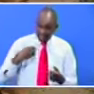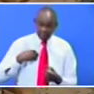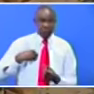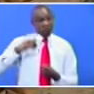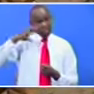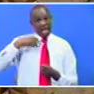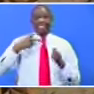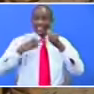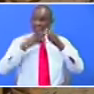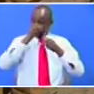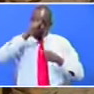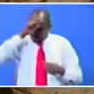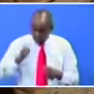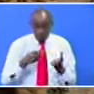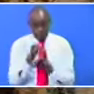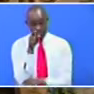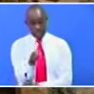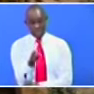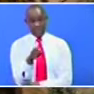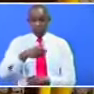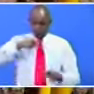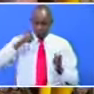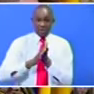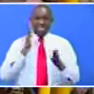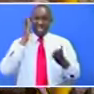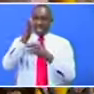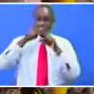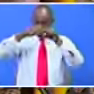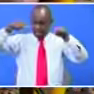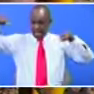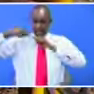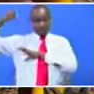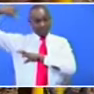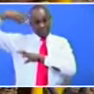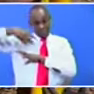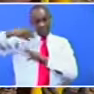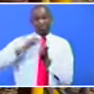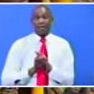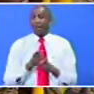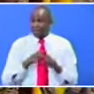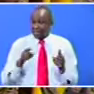goes for 75,000 shillings and is connected directly to the solar panel. However, farmers can still